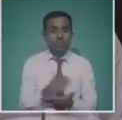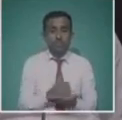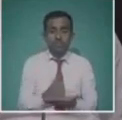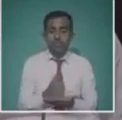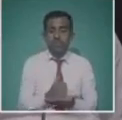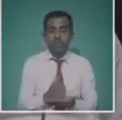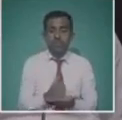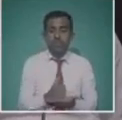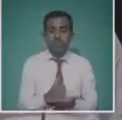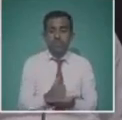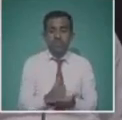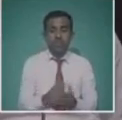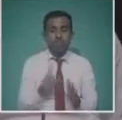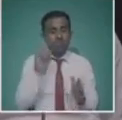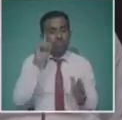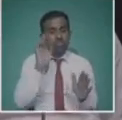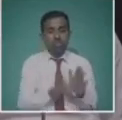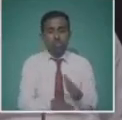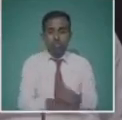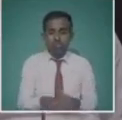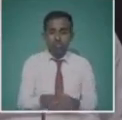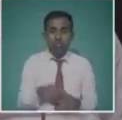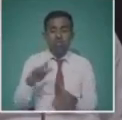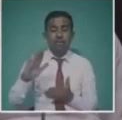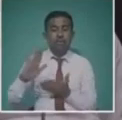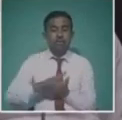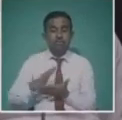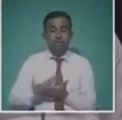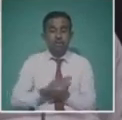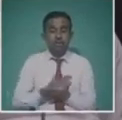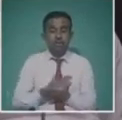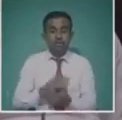disregarded, or their services were totally disregarded, and